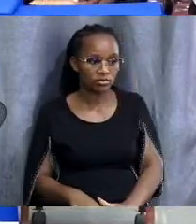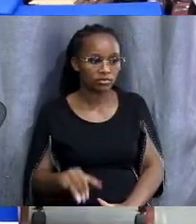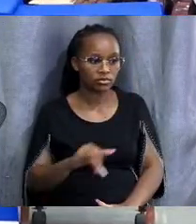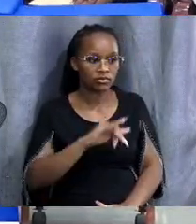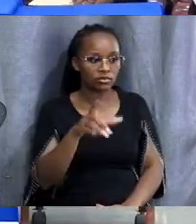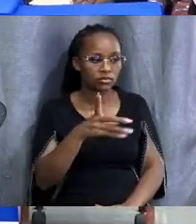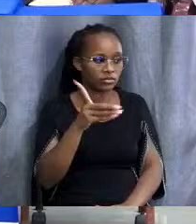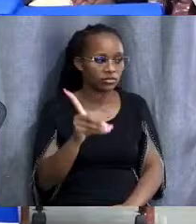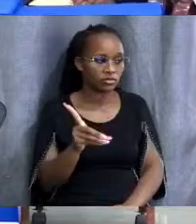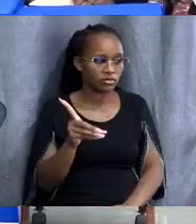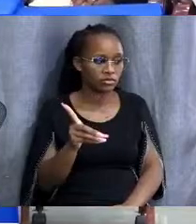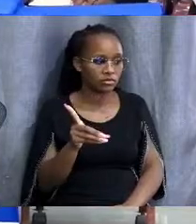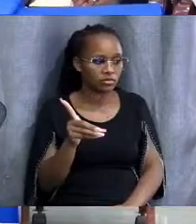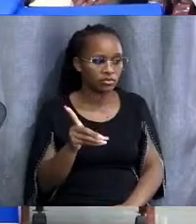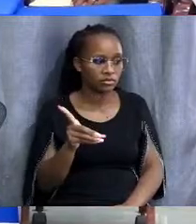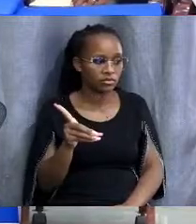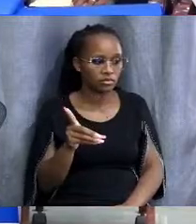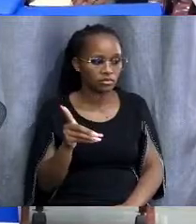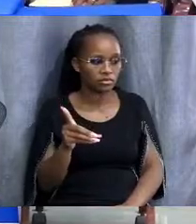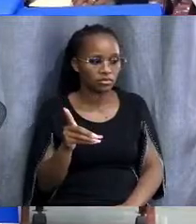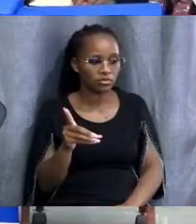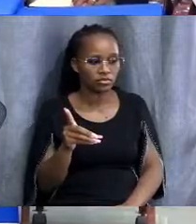Jed, mkae pande hii.